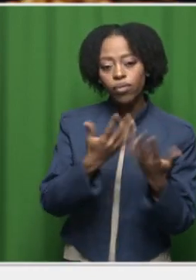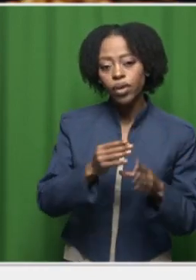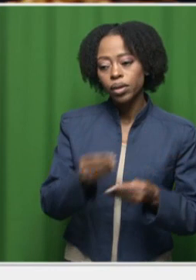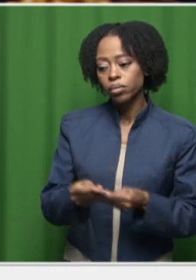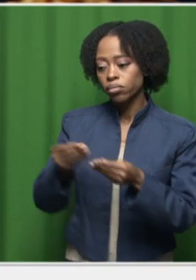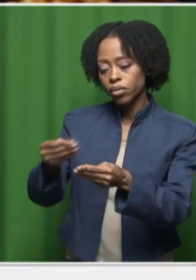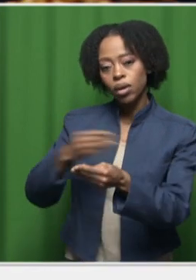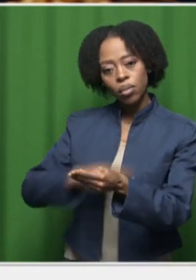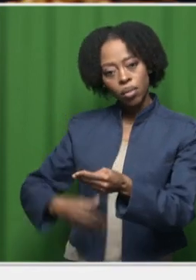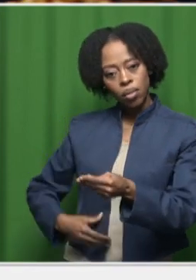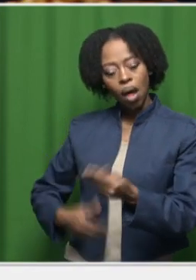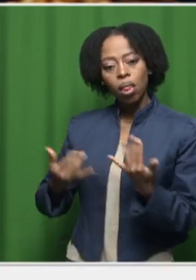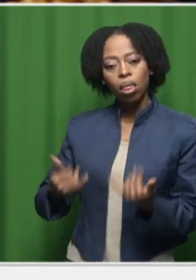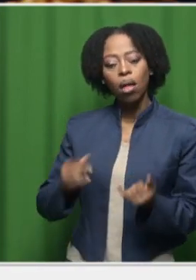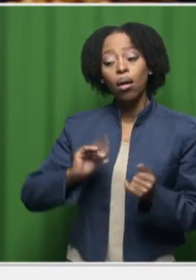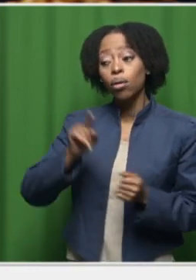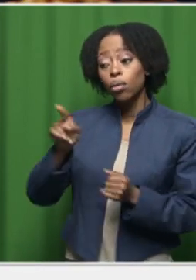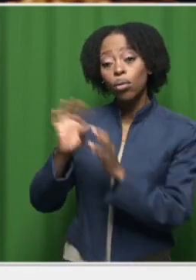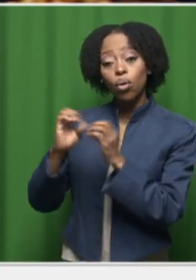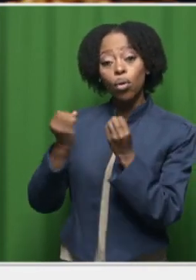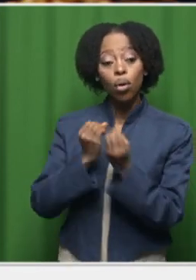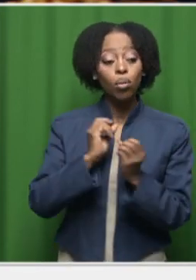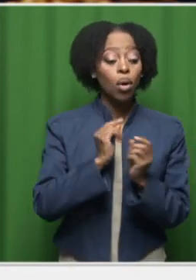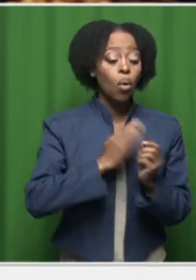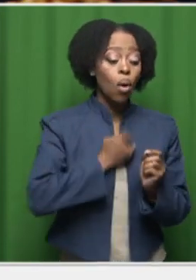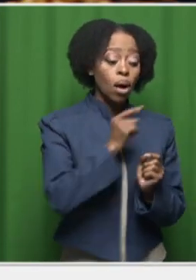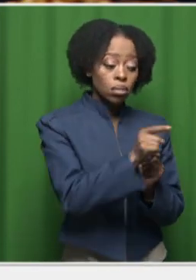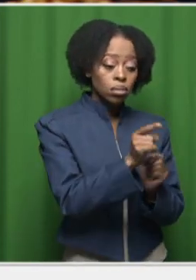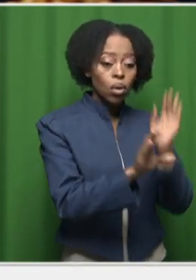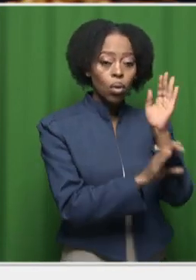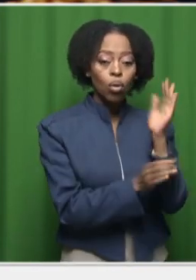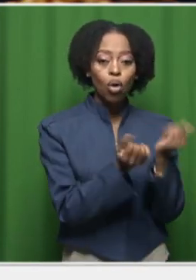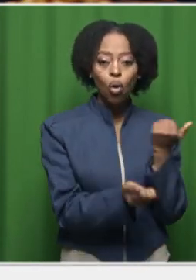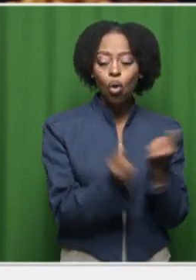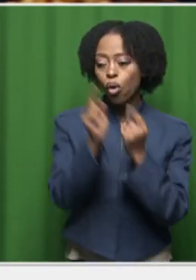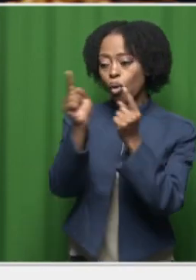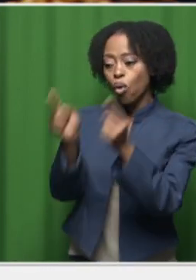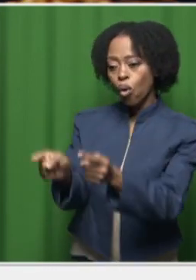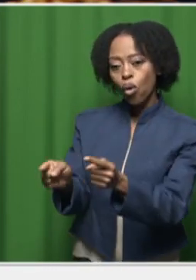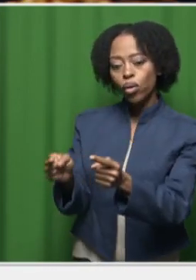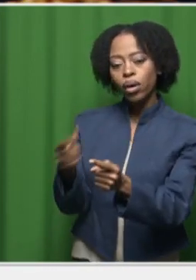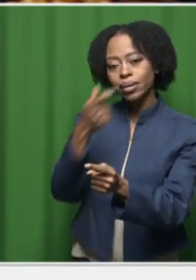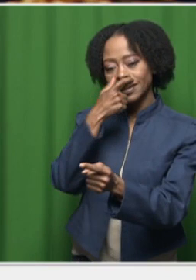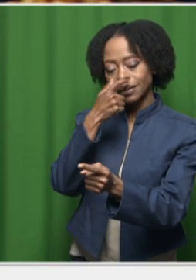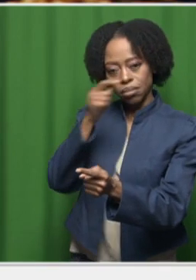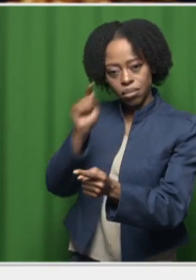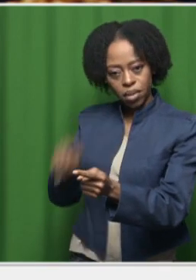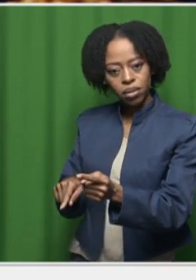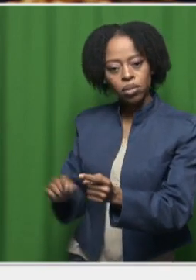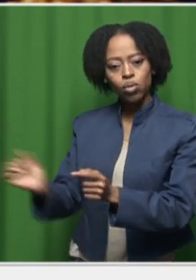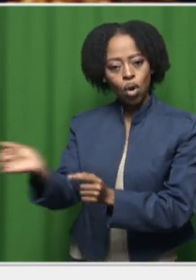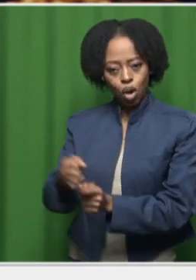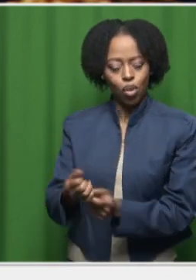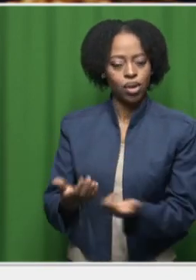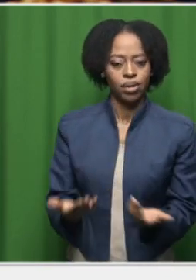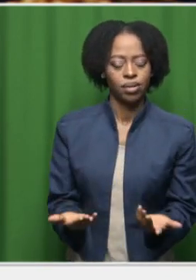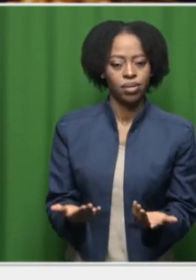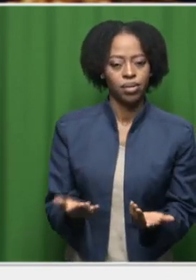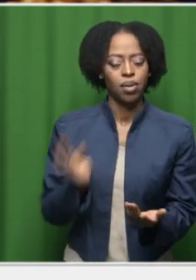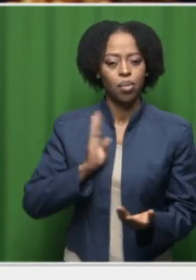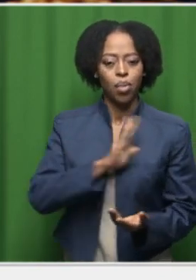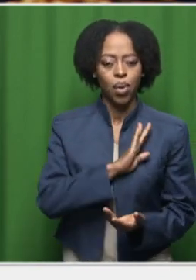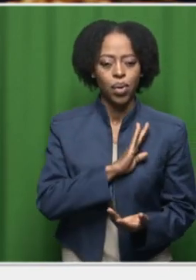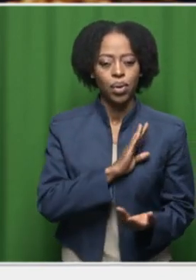organization wants the Constitutional Court to direct the President to make the appointments without any further delay. Now,